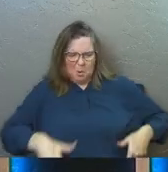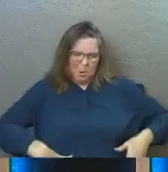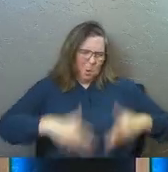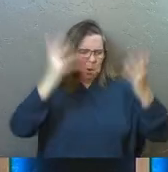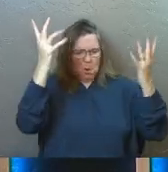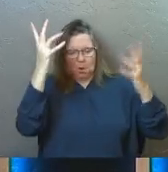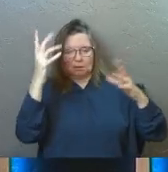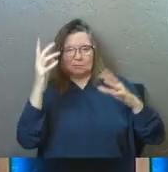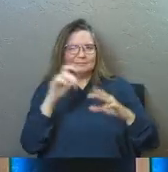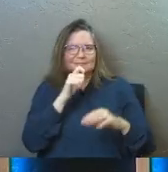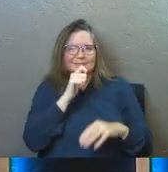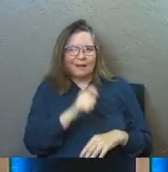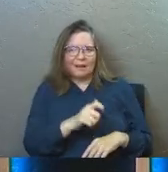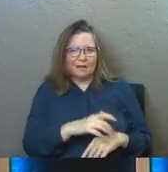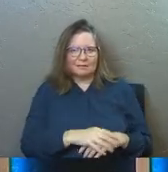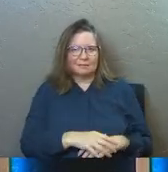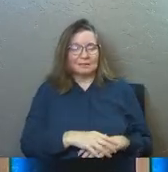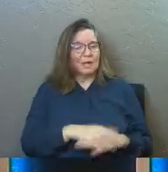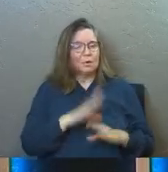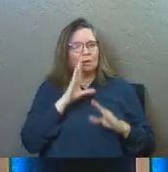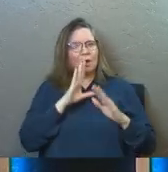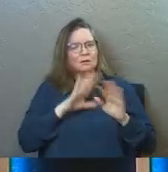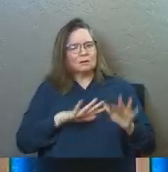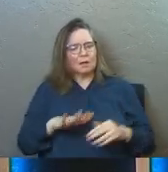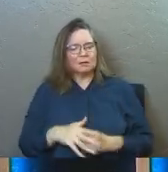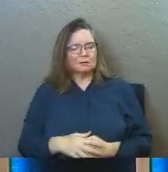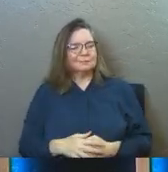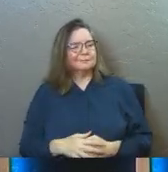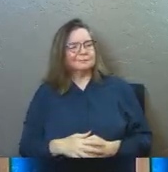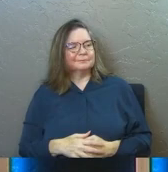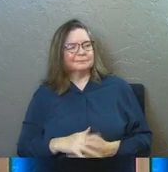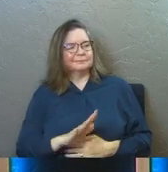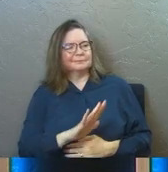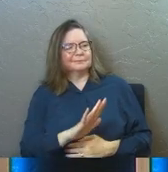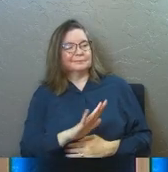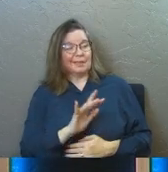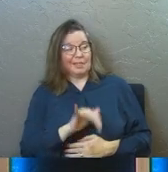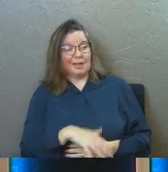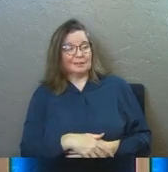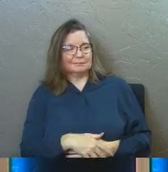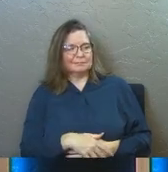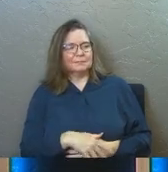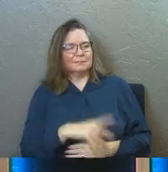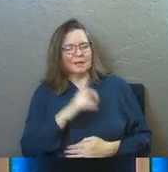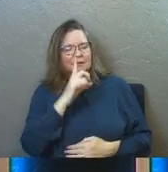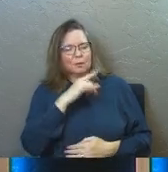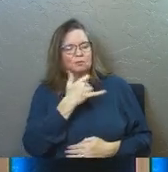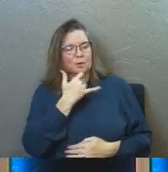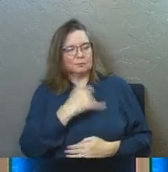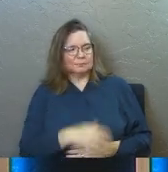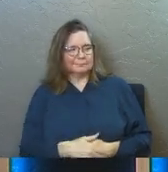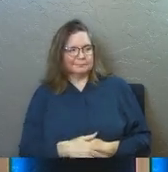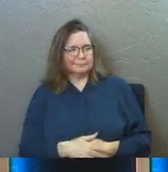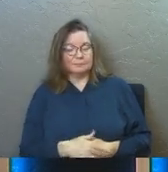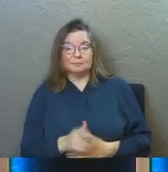How dare you? You know what I mean? It was very subtle, very chill. Just, hey, just need you to know what you just did, that was wrong.